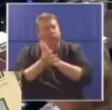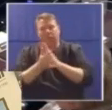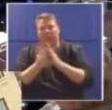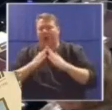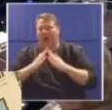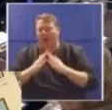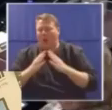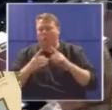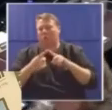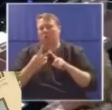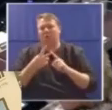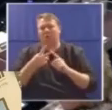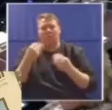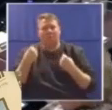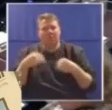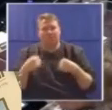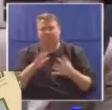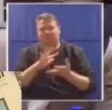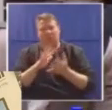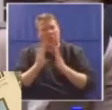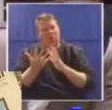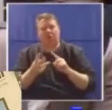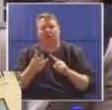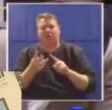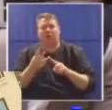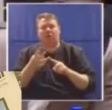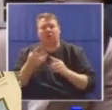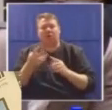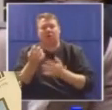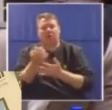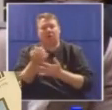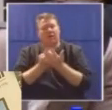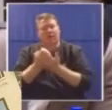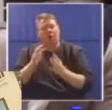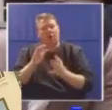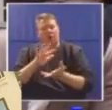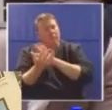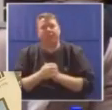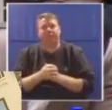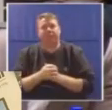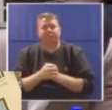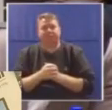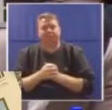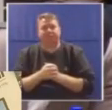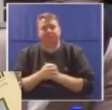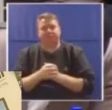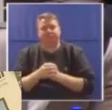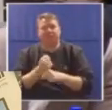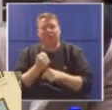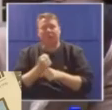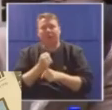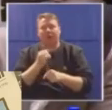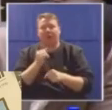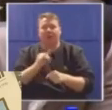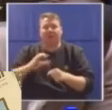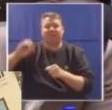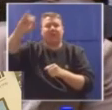the nation's economic growth prospects, disrupting power supply chains, and stoking inflation. Public anger